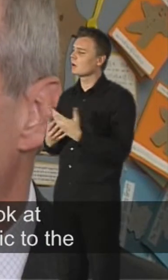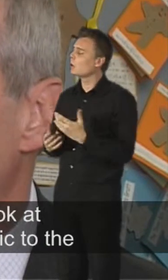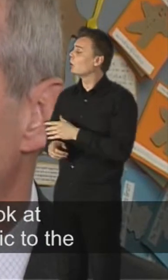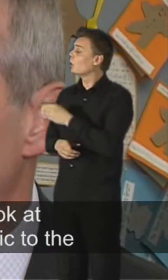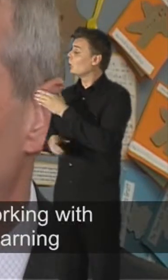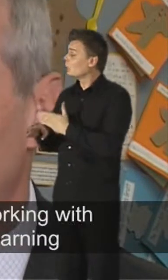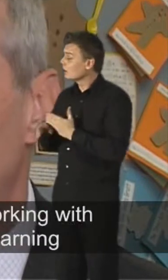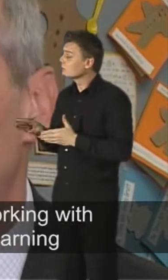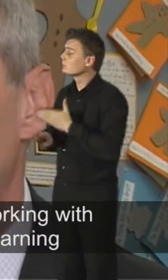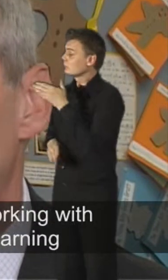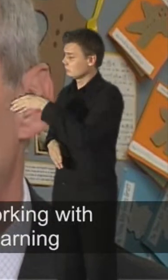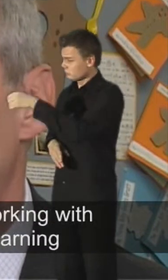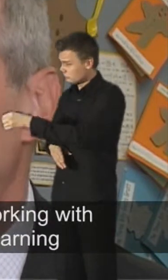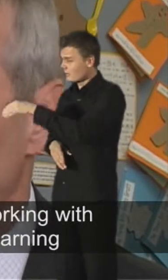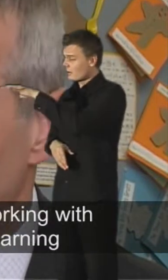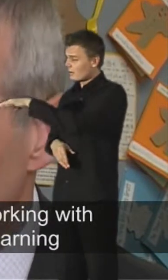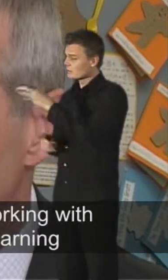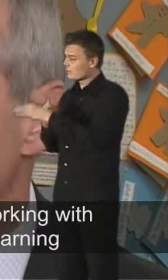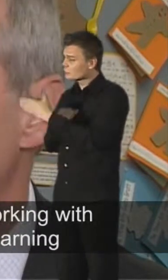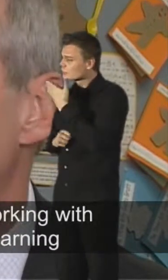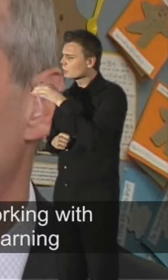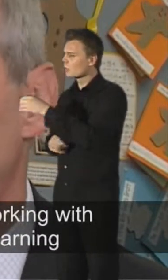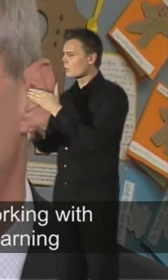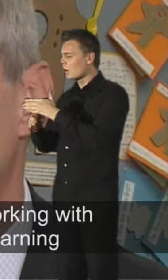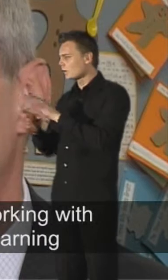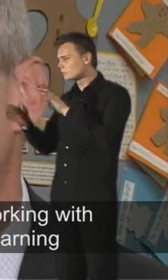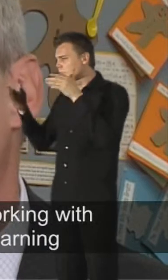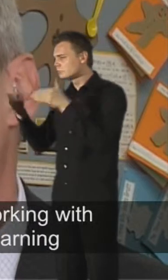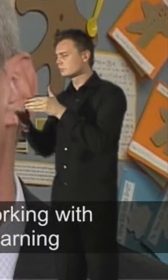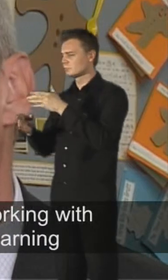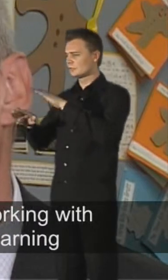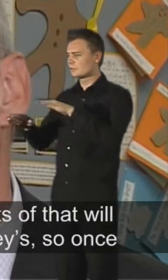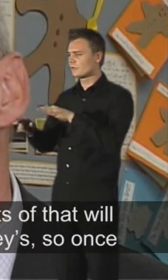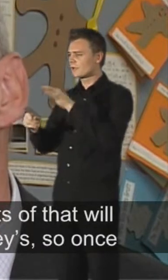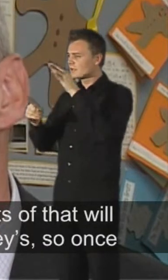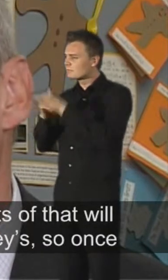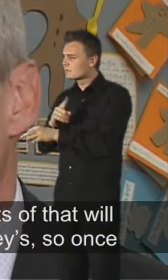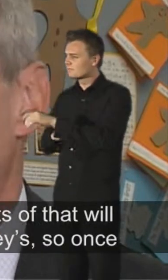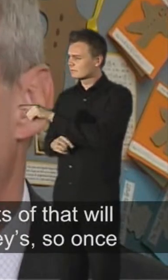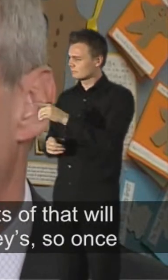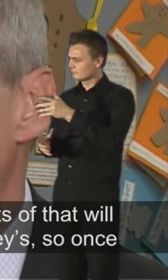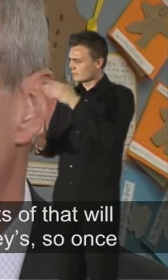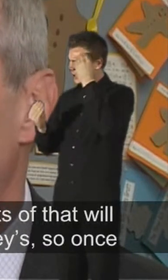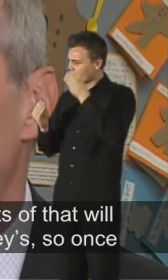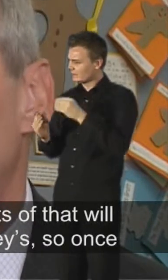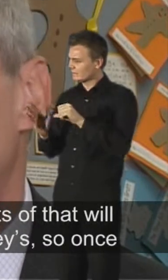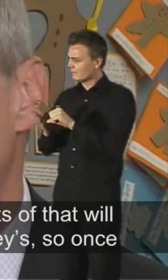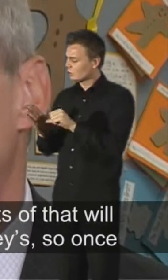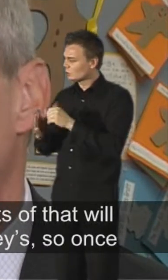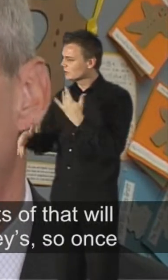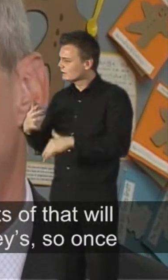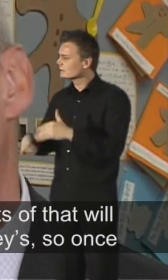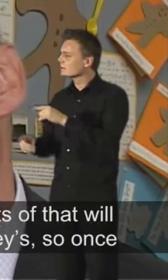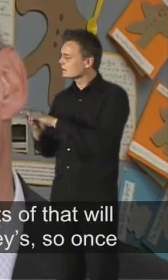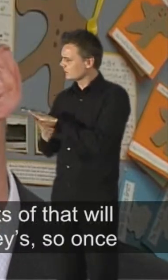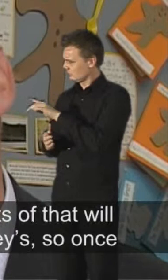of specific to the work of say at Woodlands School, working with children with severe and profound learning difficulties, training in